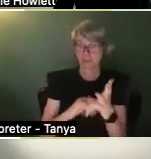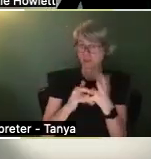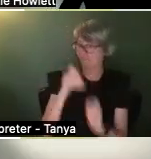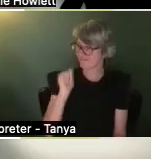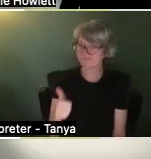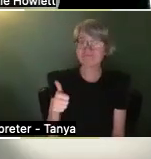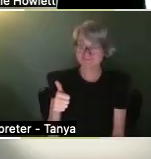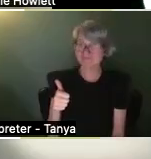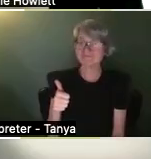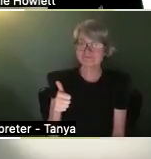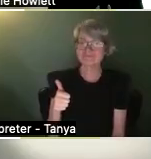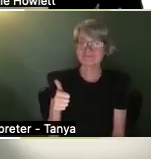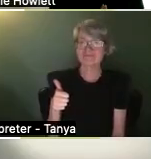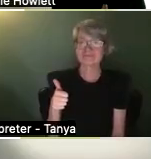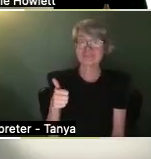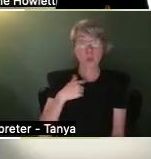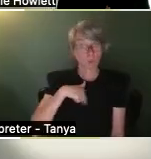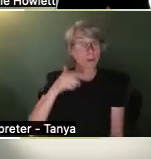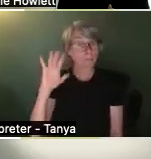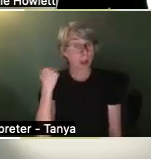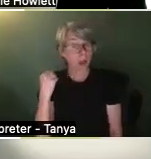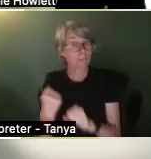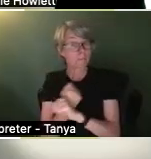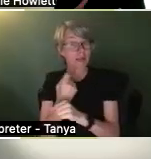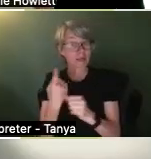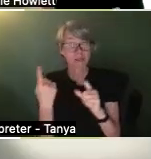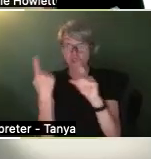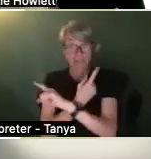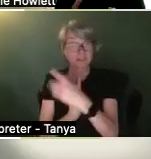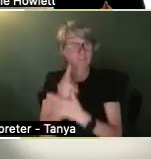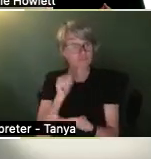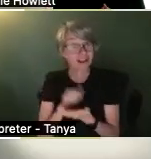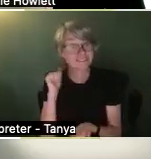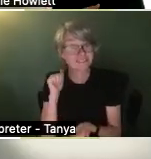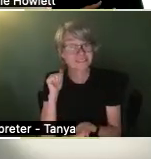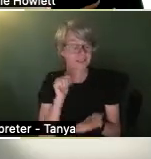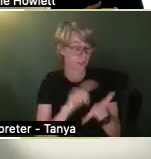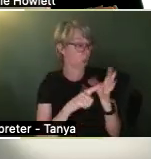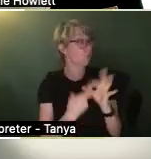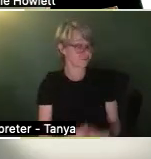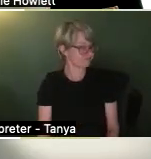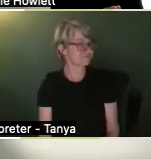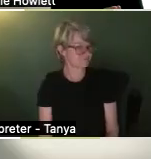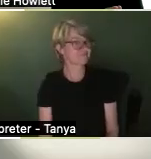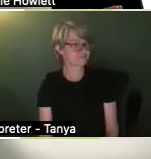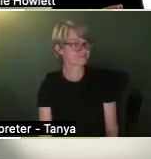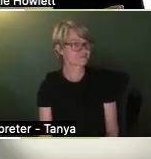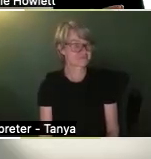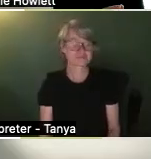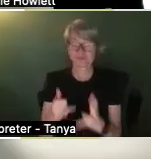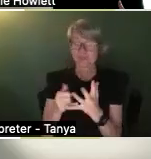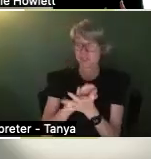And, we've already made some changes in our work at the center, haven't we? We've met with a lot of key